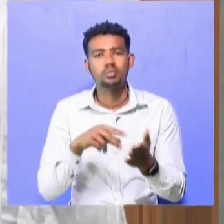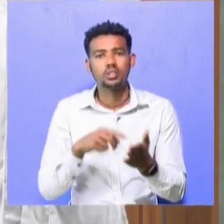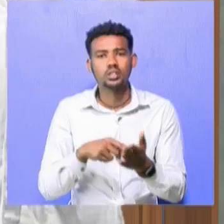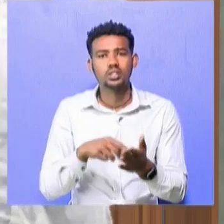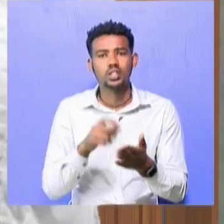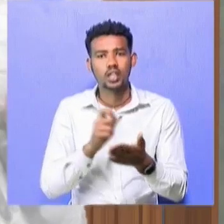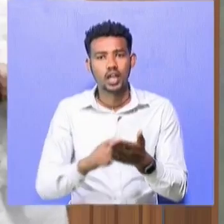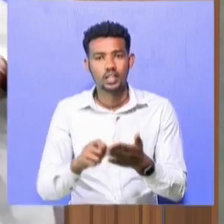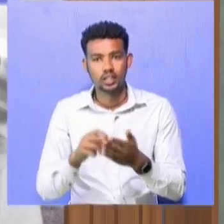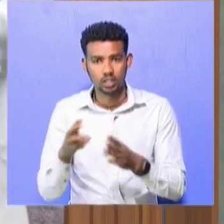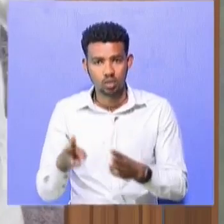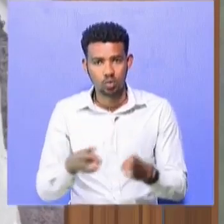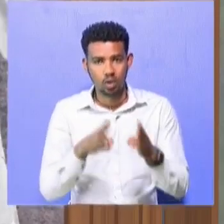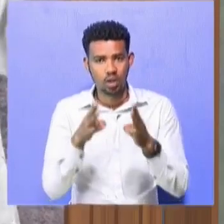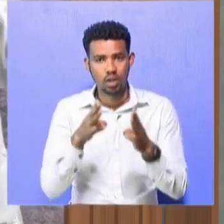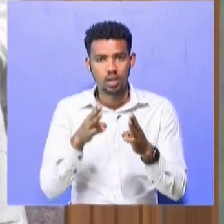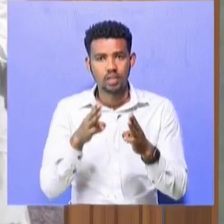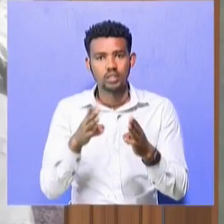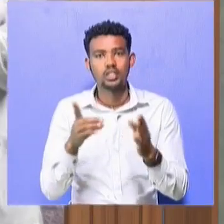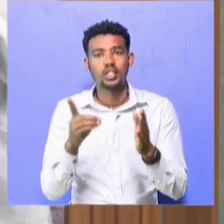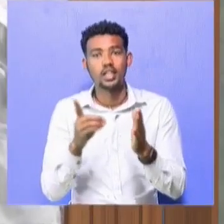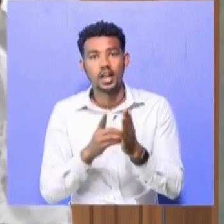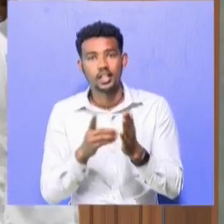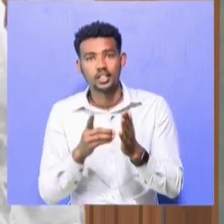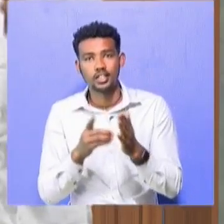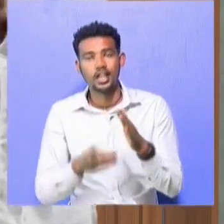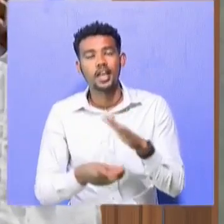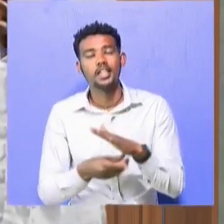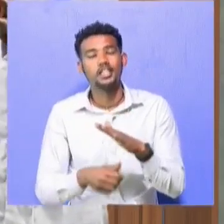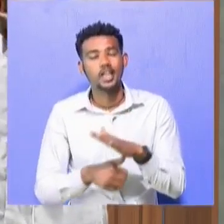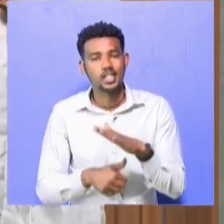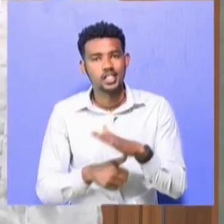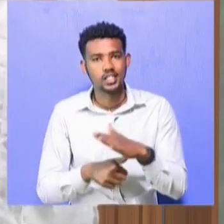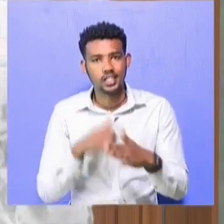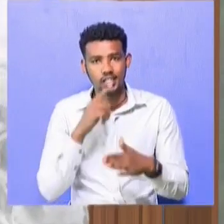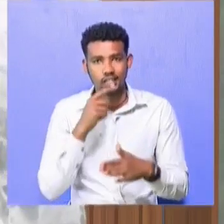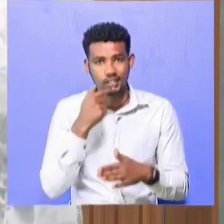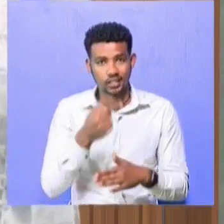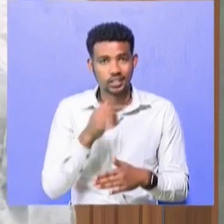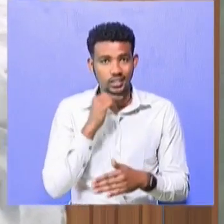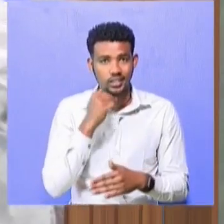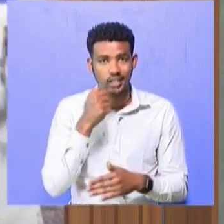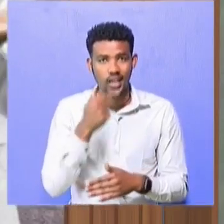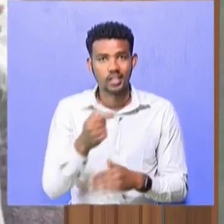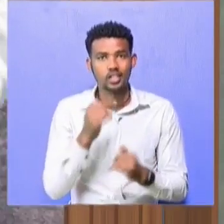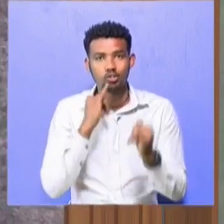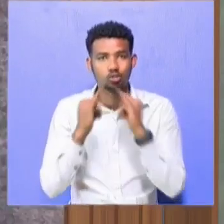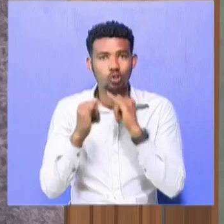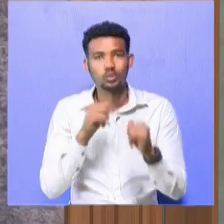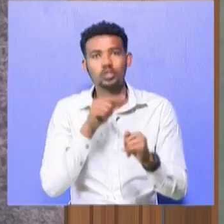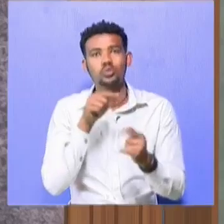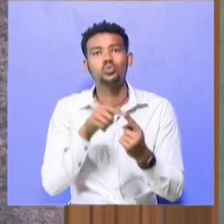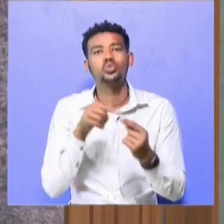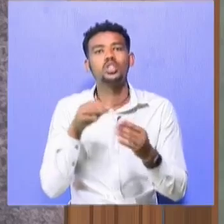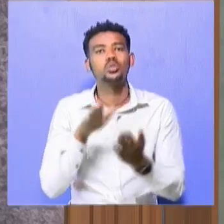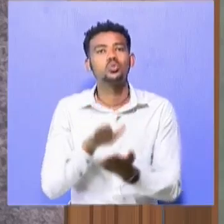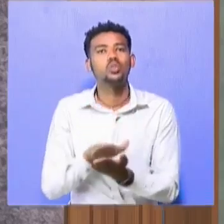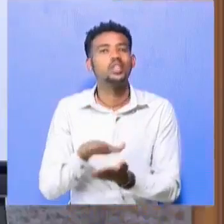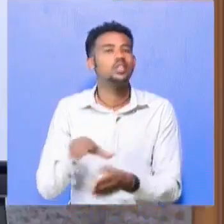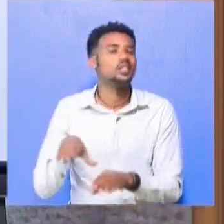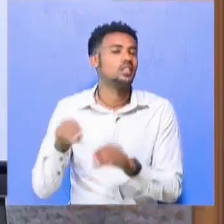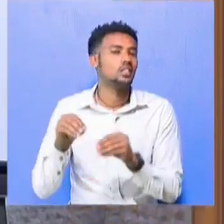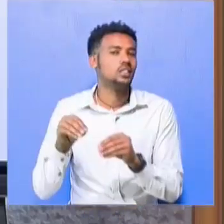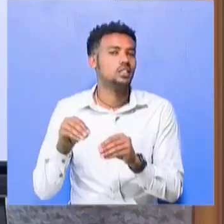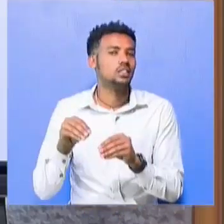right, the way, while the director is saying or just informing something to the students,